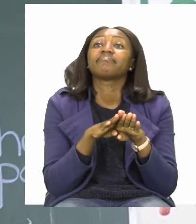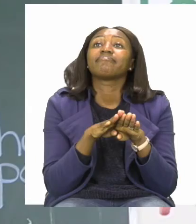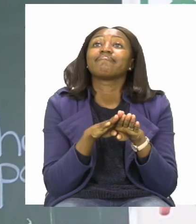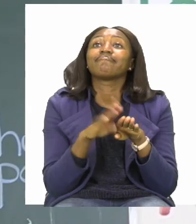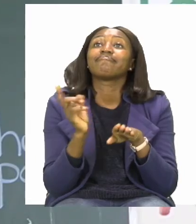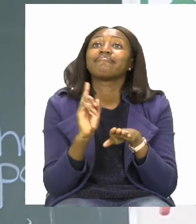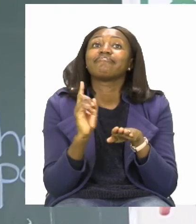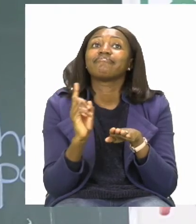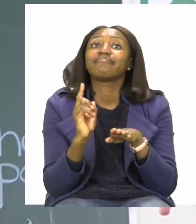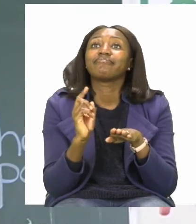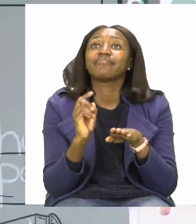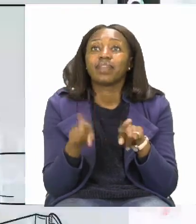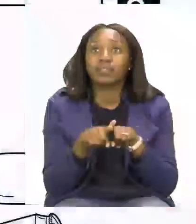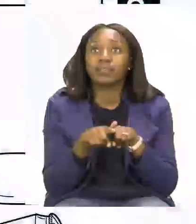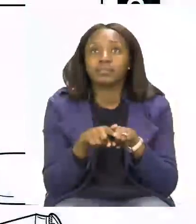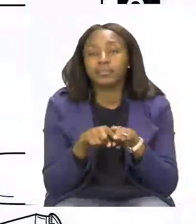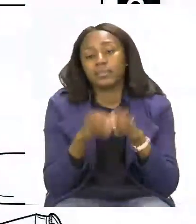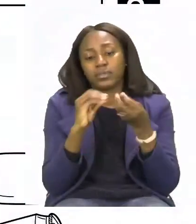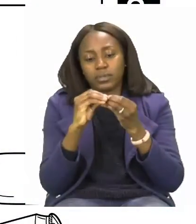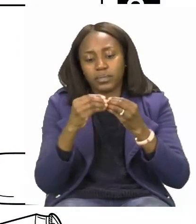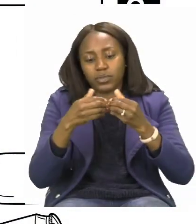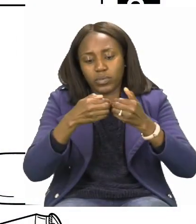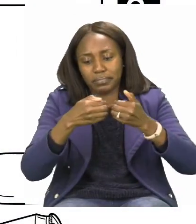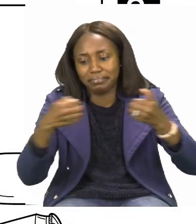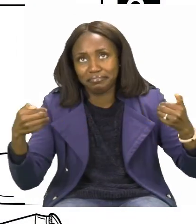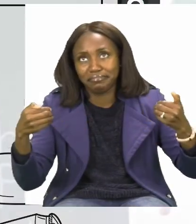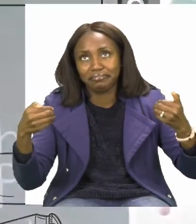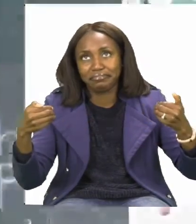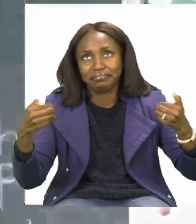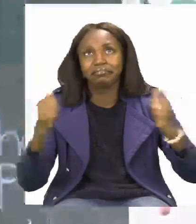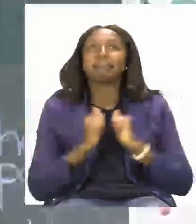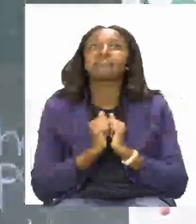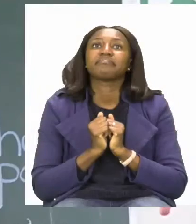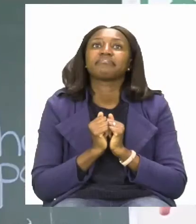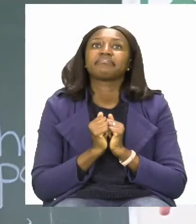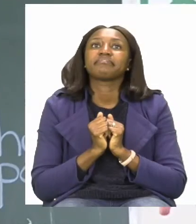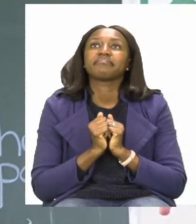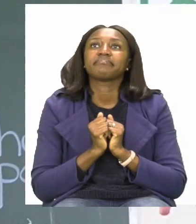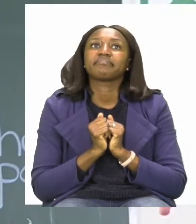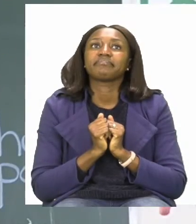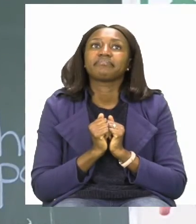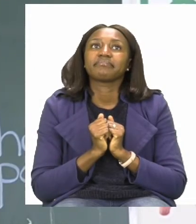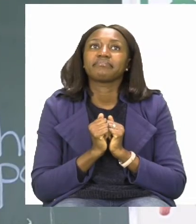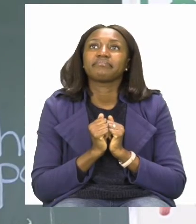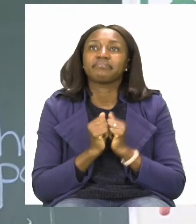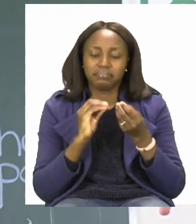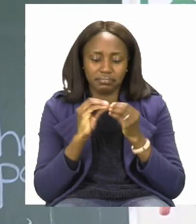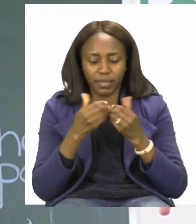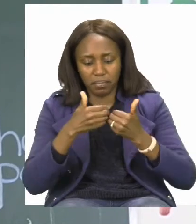decompose is to break down. We have a number and our job is to break that number